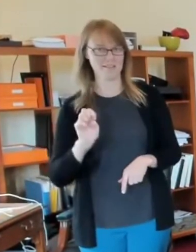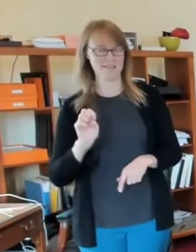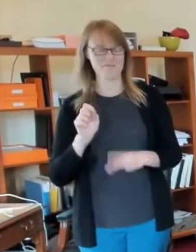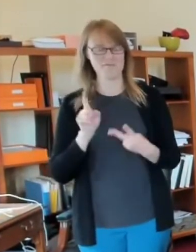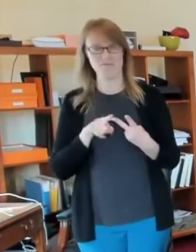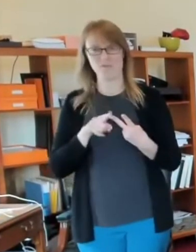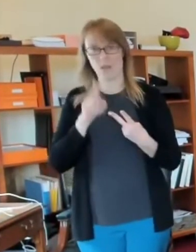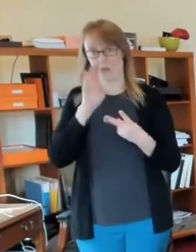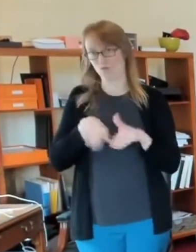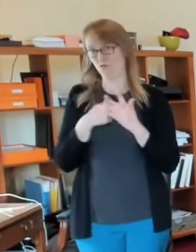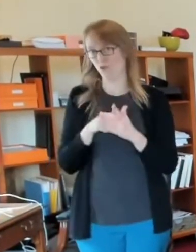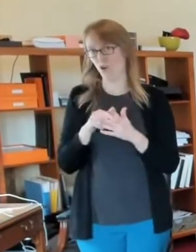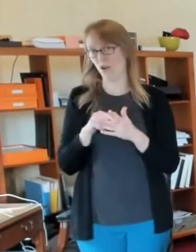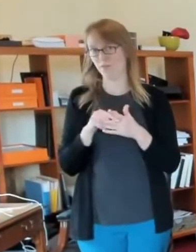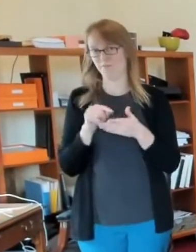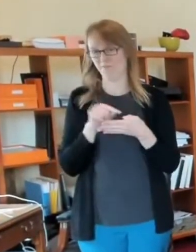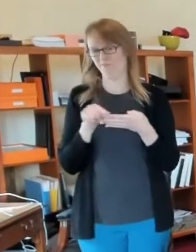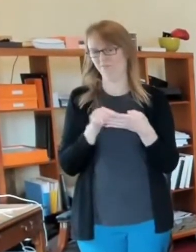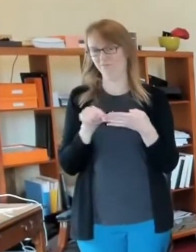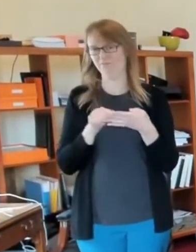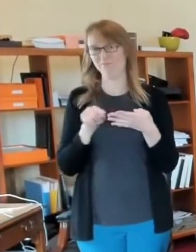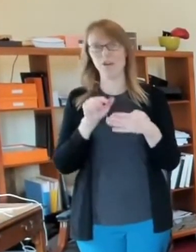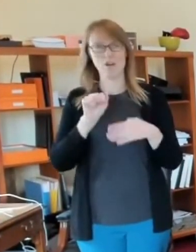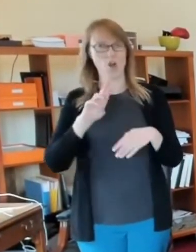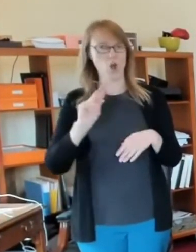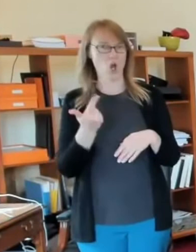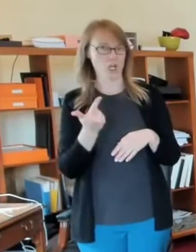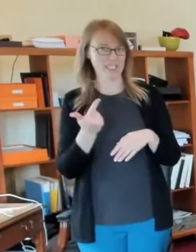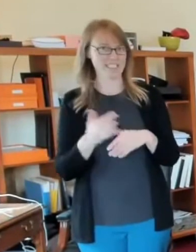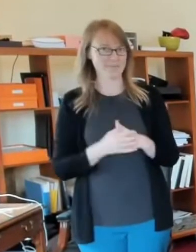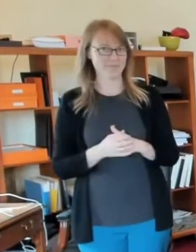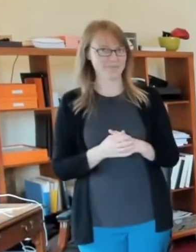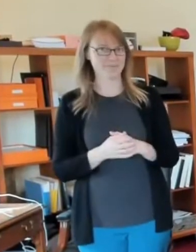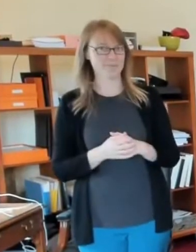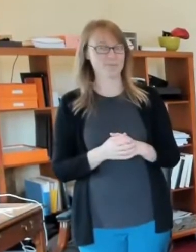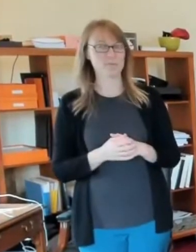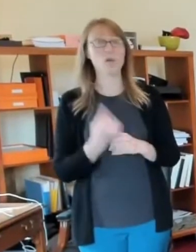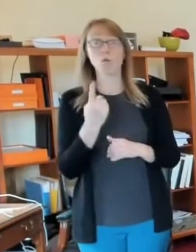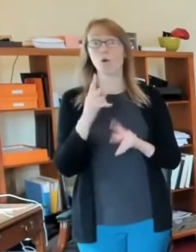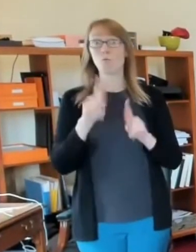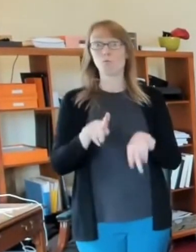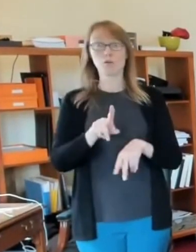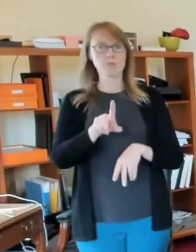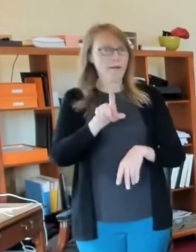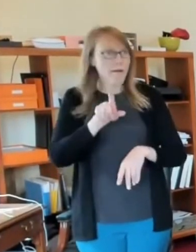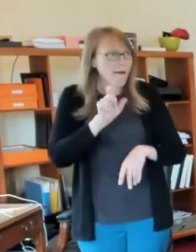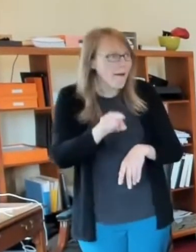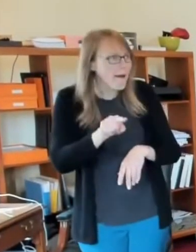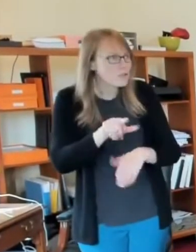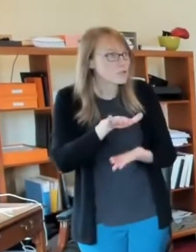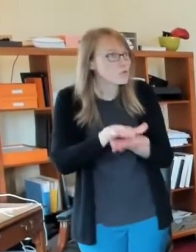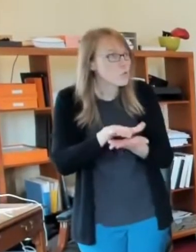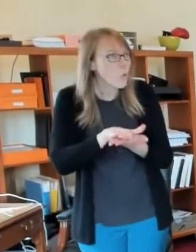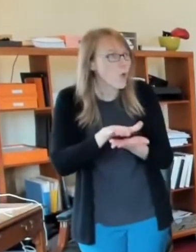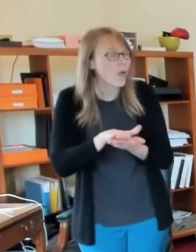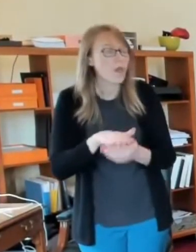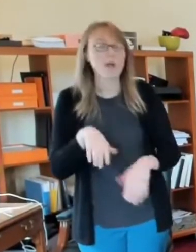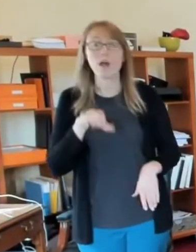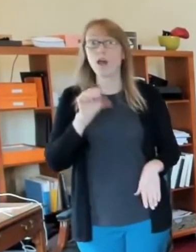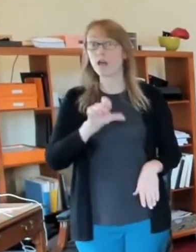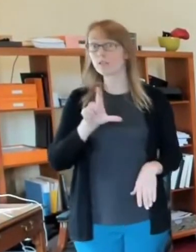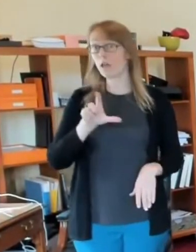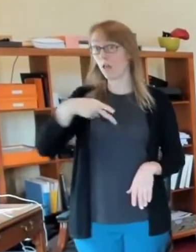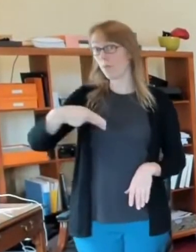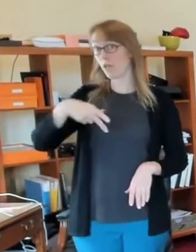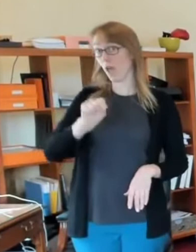August. We did get a question submitted about school in the fall. Mm-hmm. SLPS has